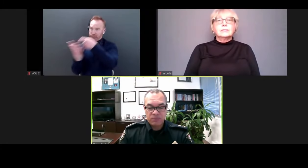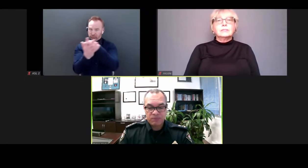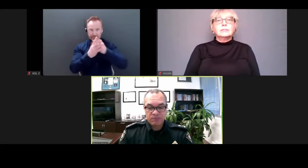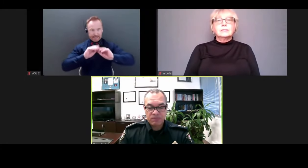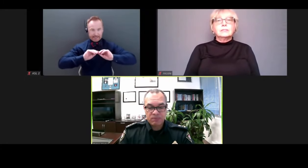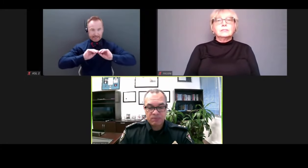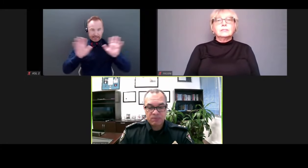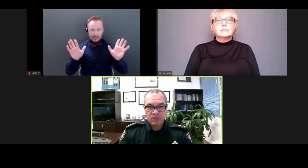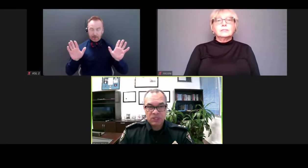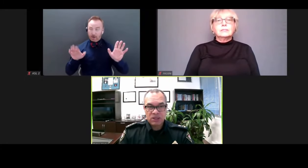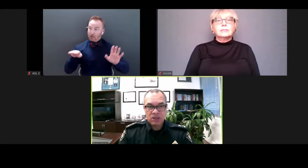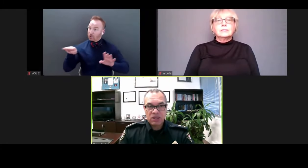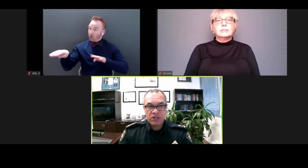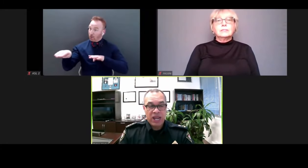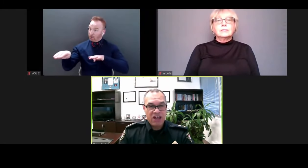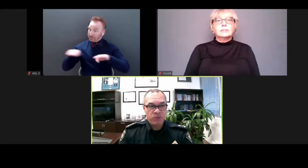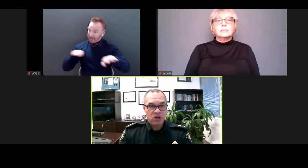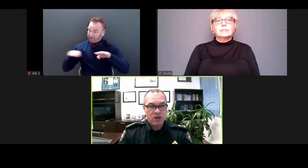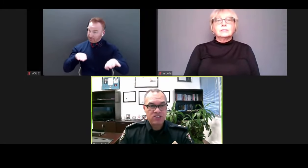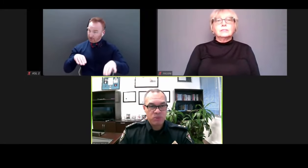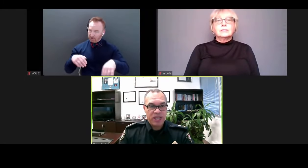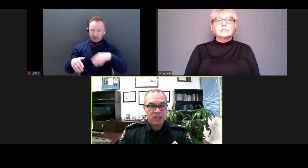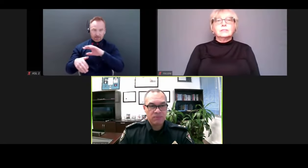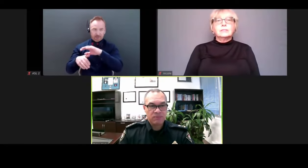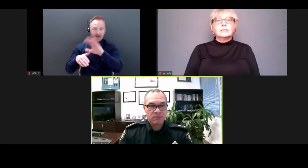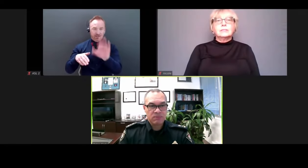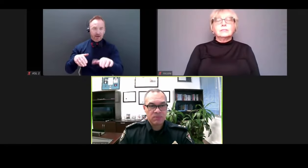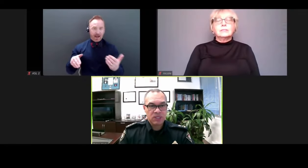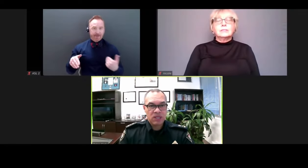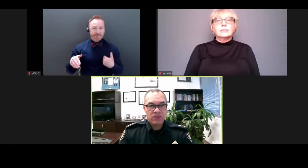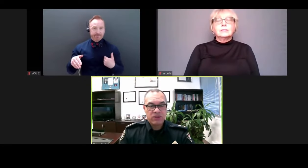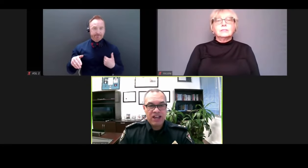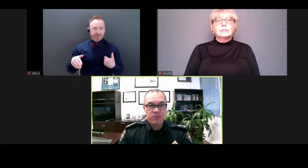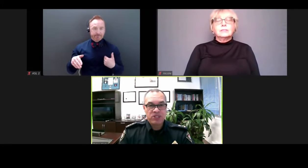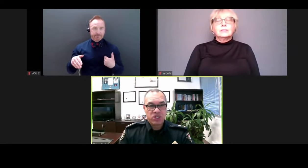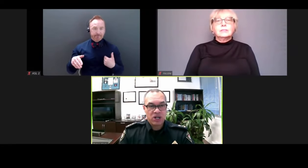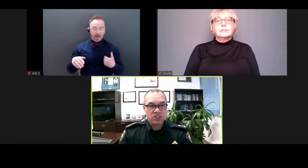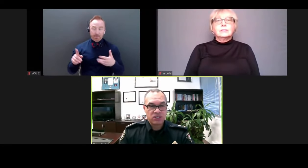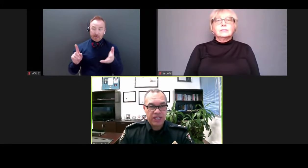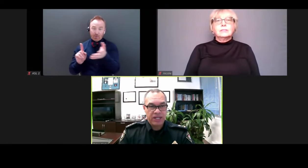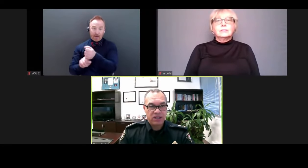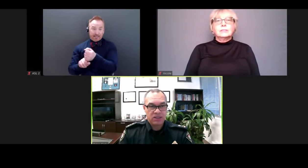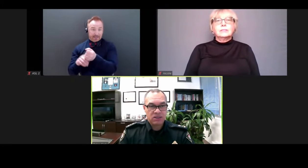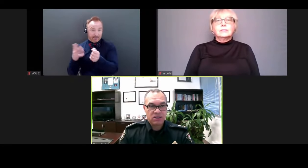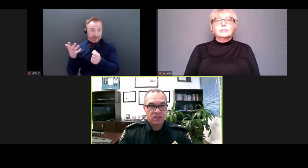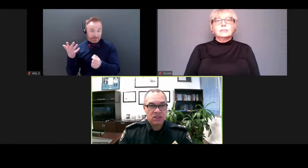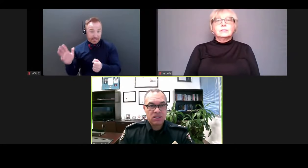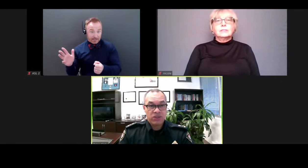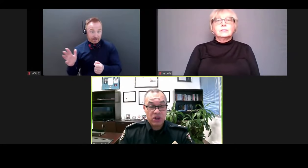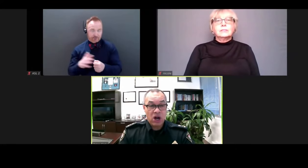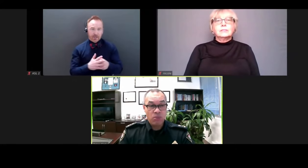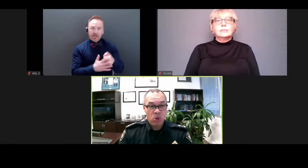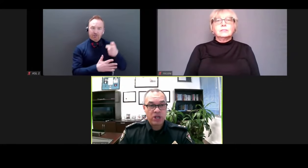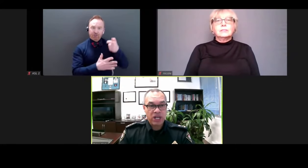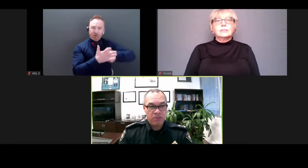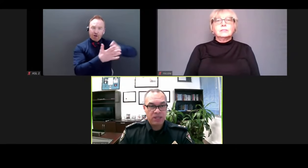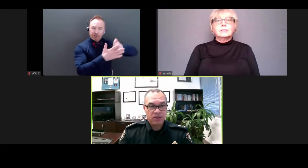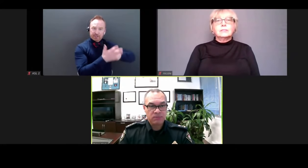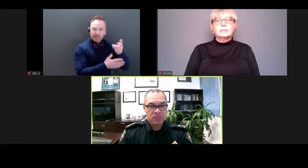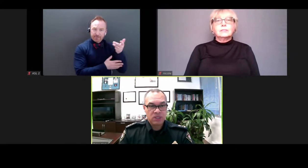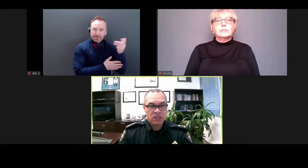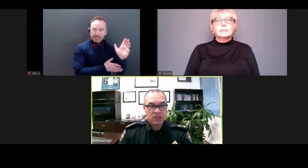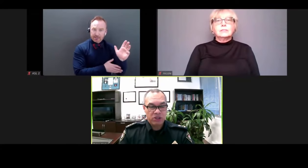behavior. There have been arrests made, there have been charges laid, there are more